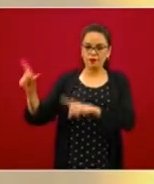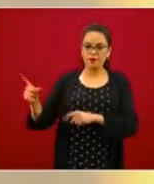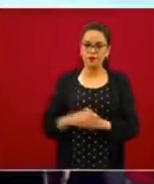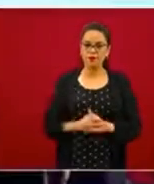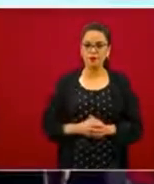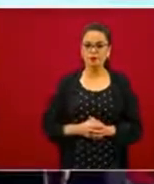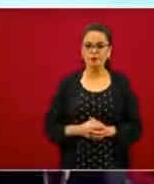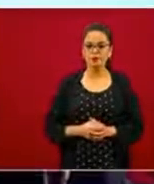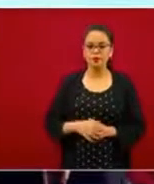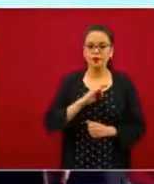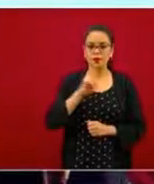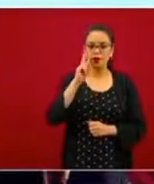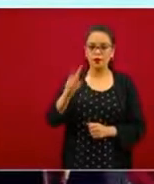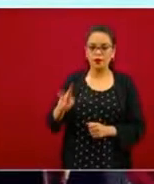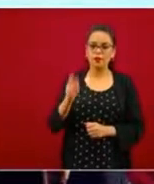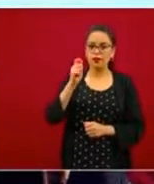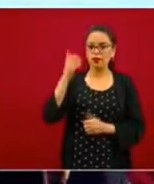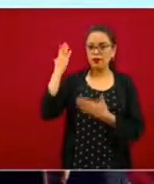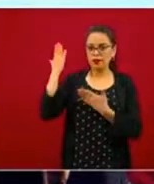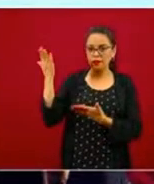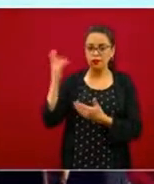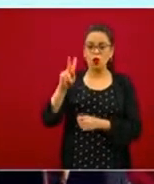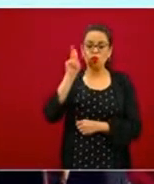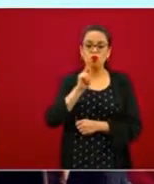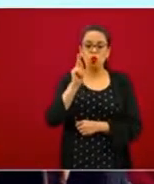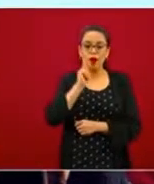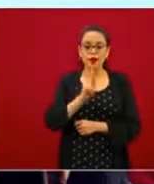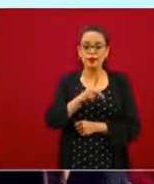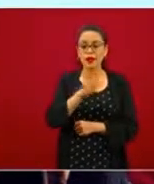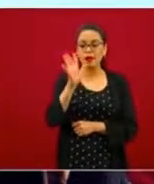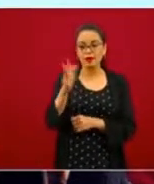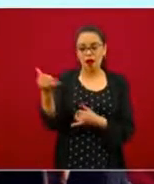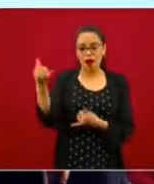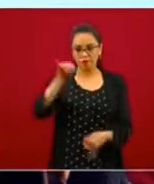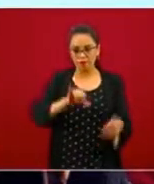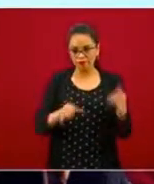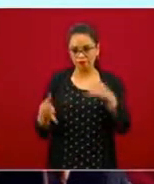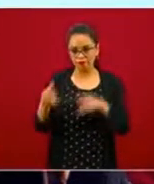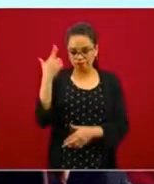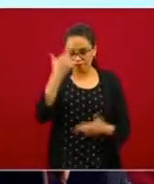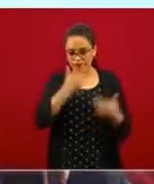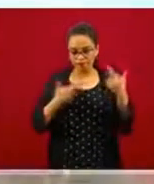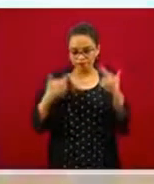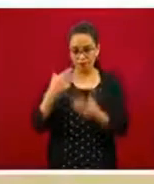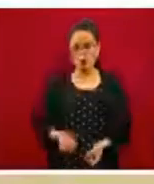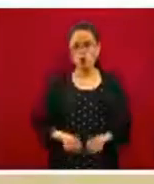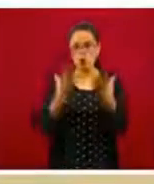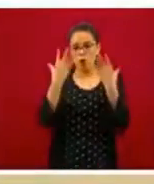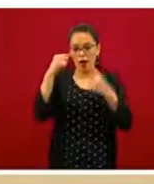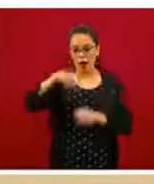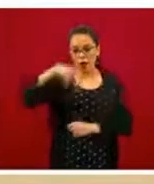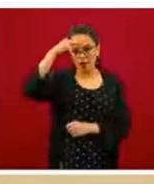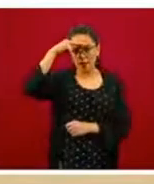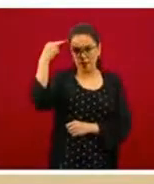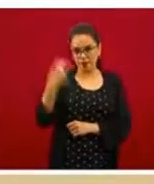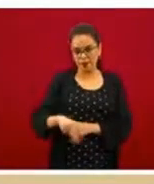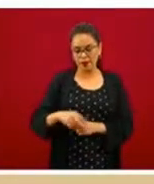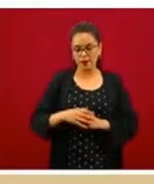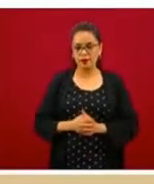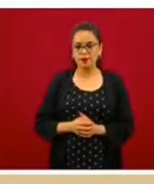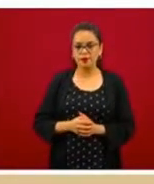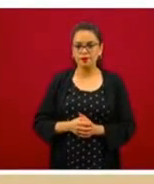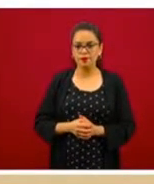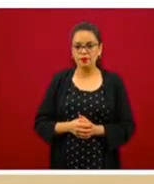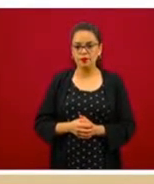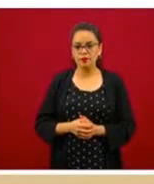could occur. But here we can see that we've added 6 COVID hospitals, which is important. We must remember that we are